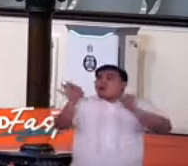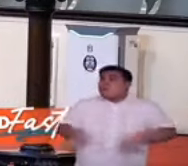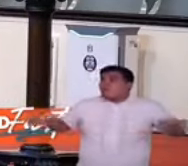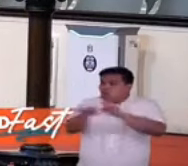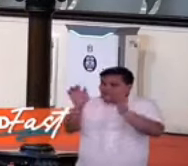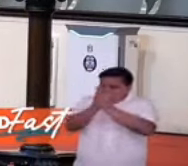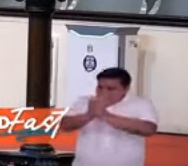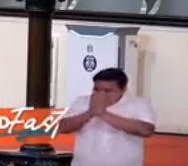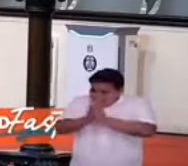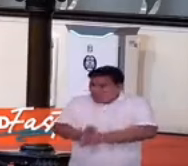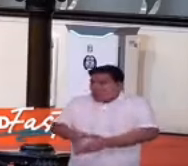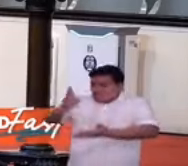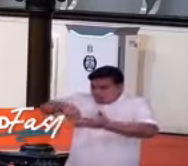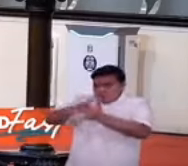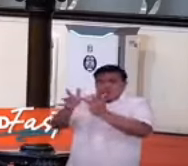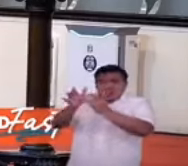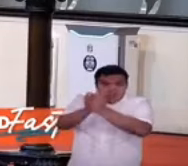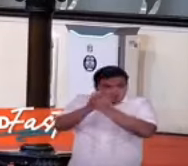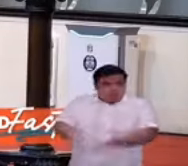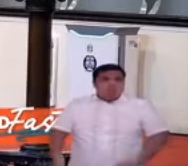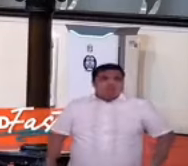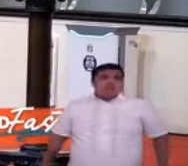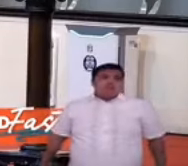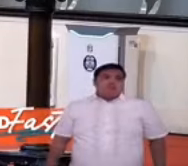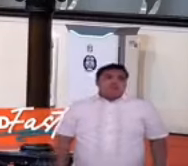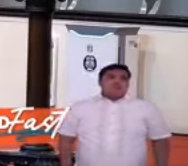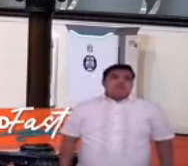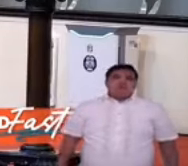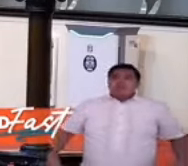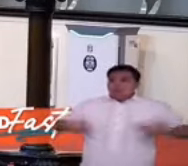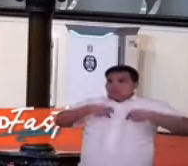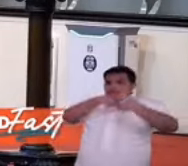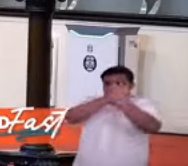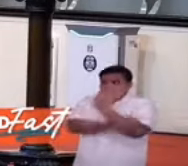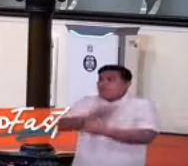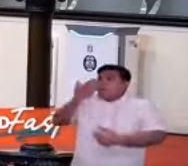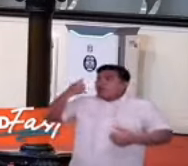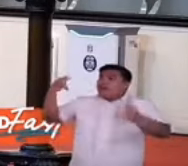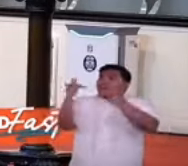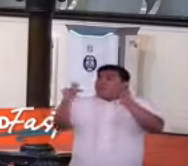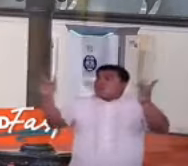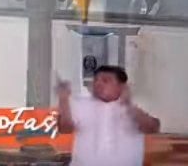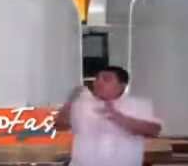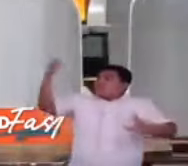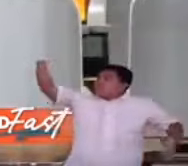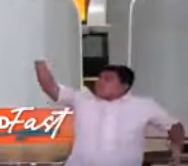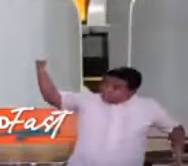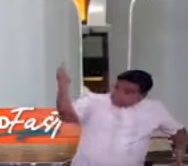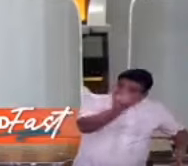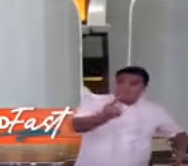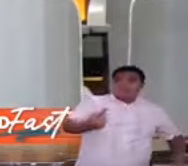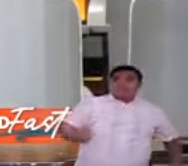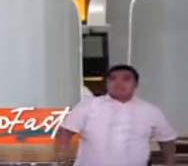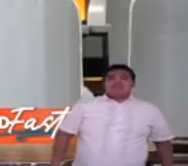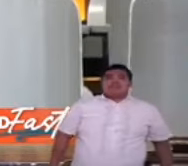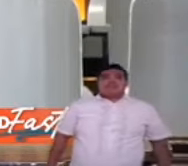time. The way or how that we truly believe that Jesus is coming soon. Or,